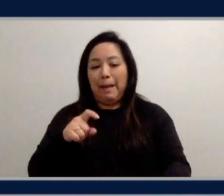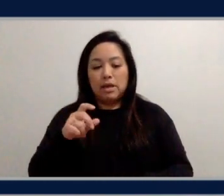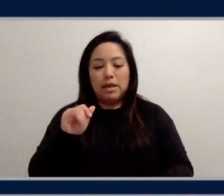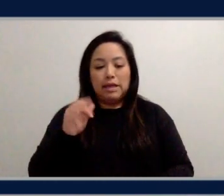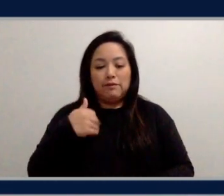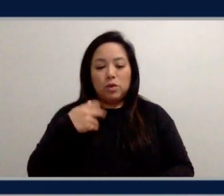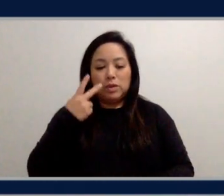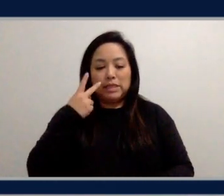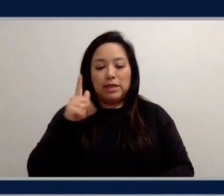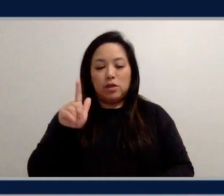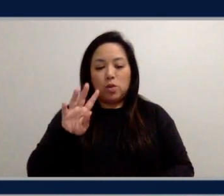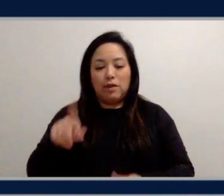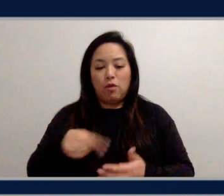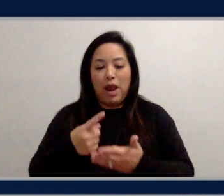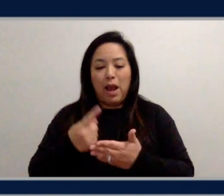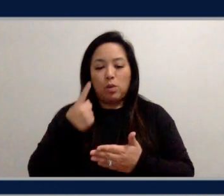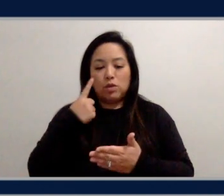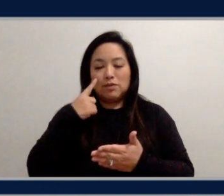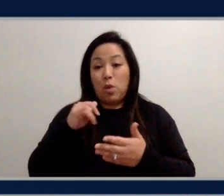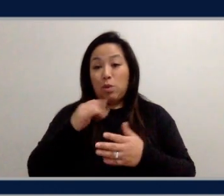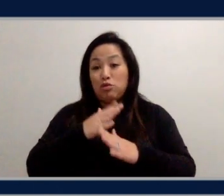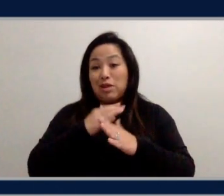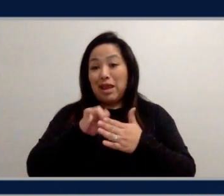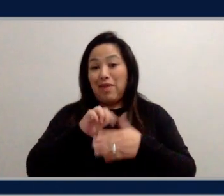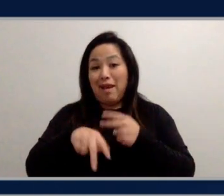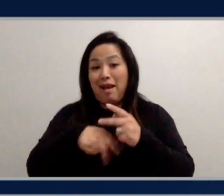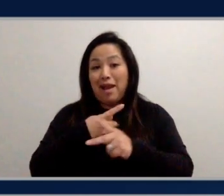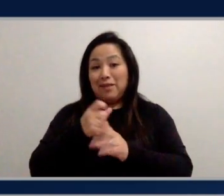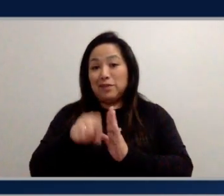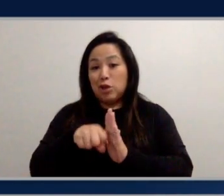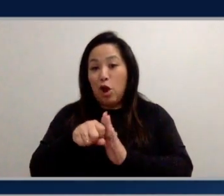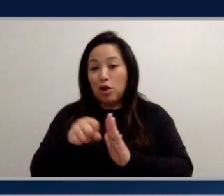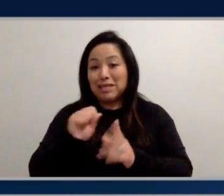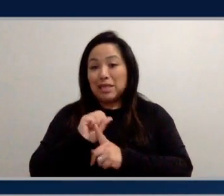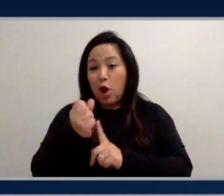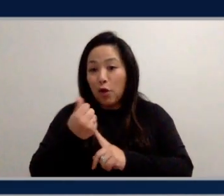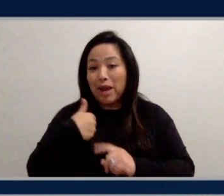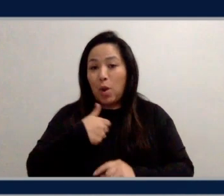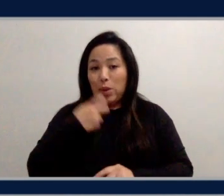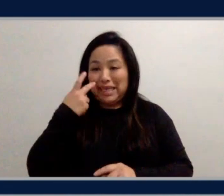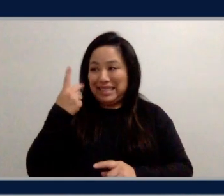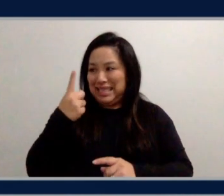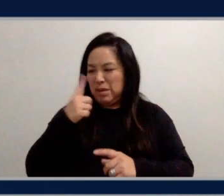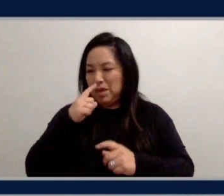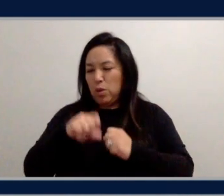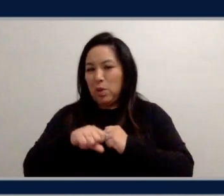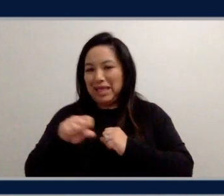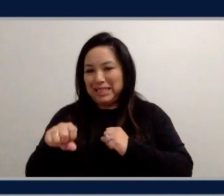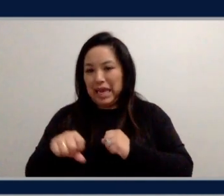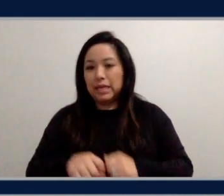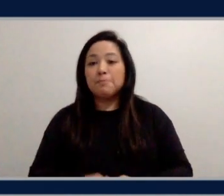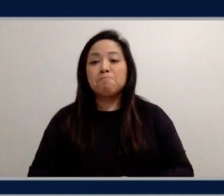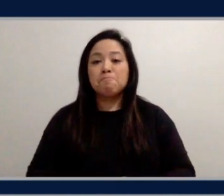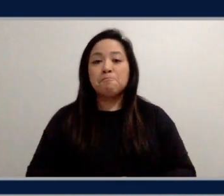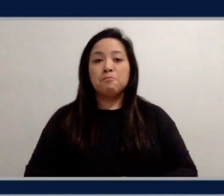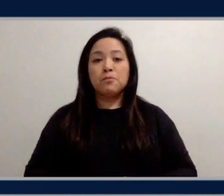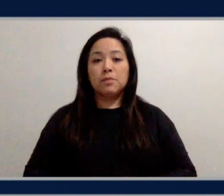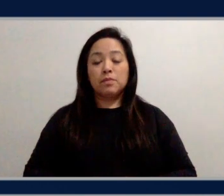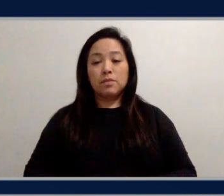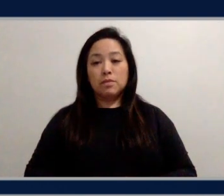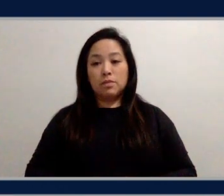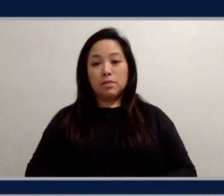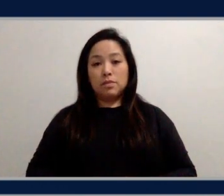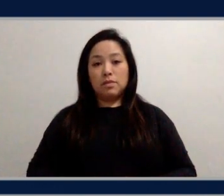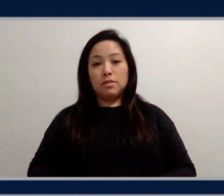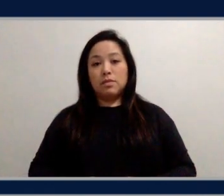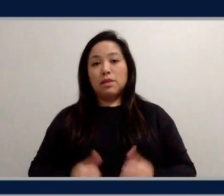hours to detect these kind of scenarios. If we see something, we will extend it. And now, going